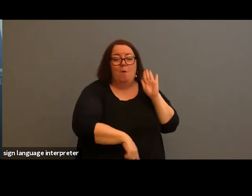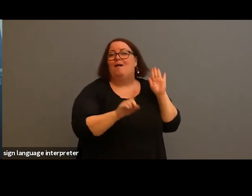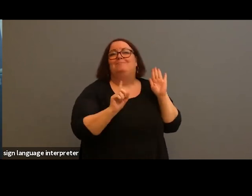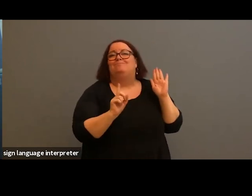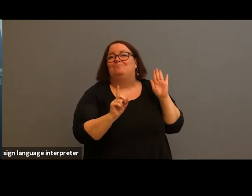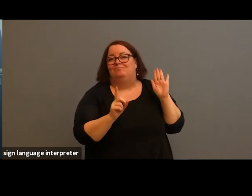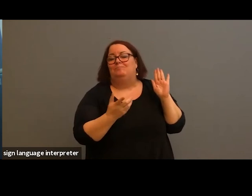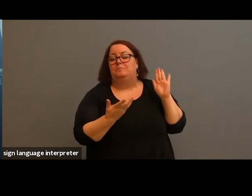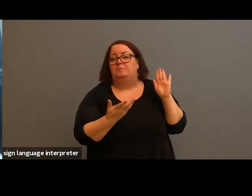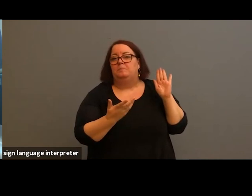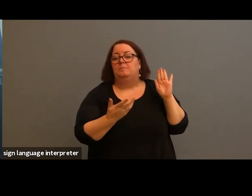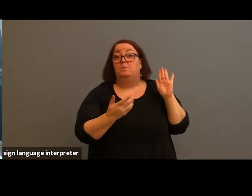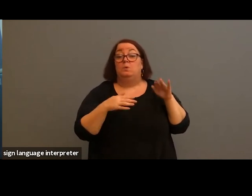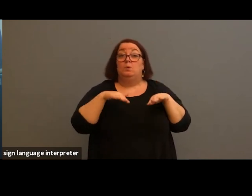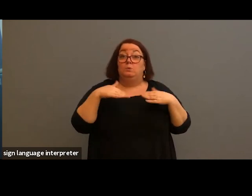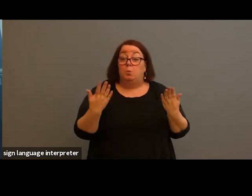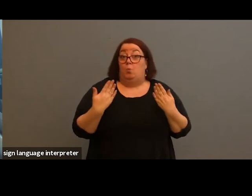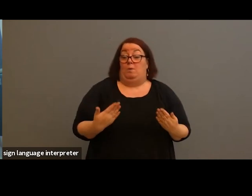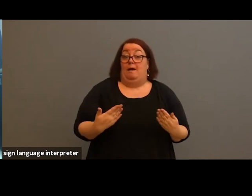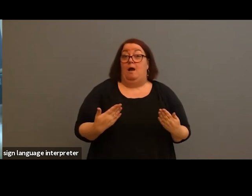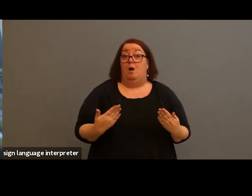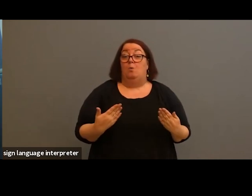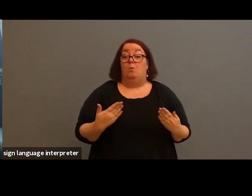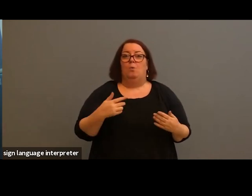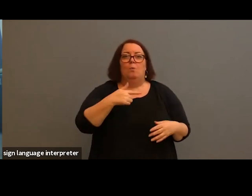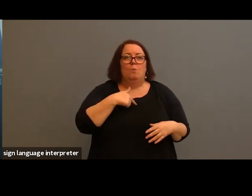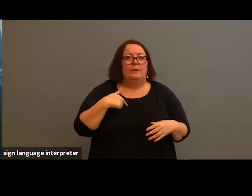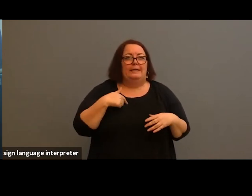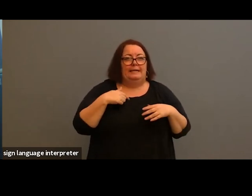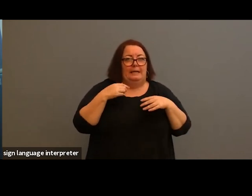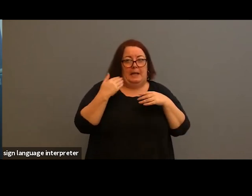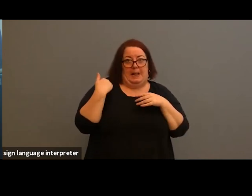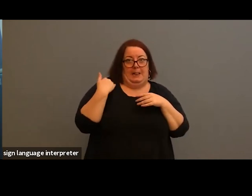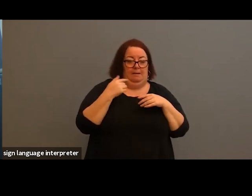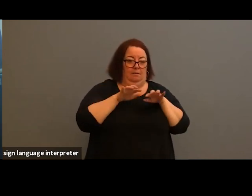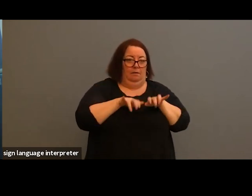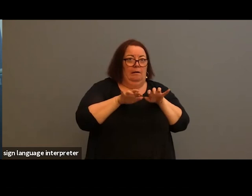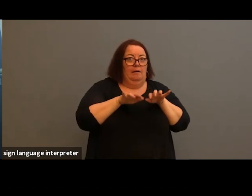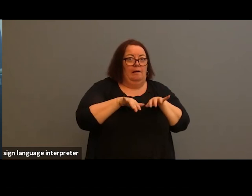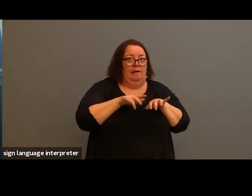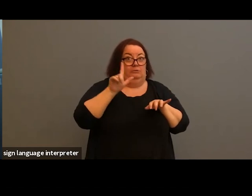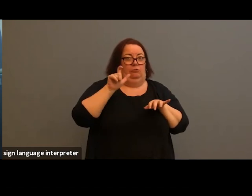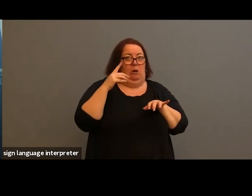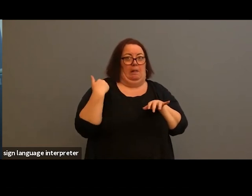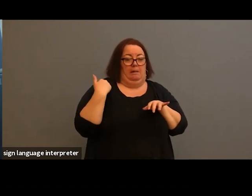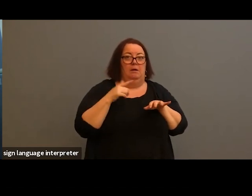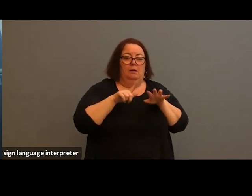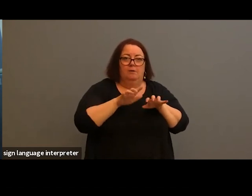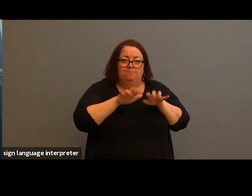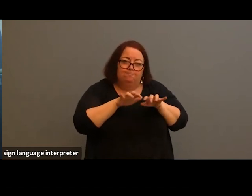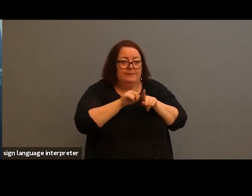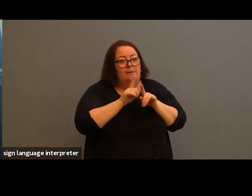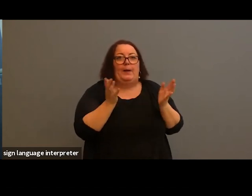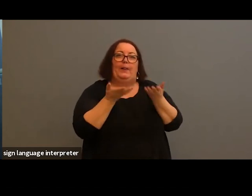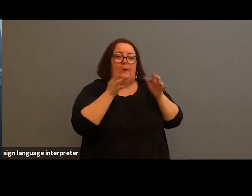transmitting the first draft request. It's a request to the standardization organizations in Europe to deliver standards for the